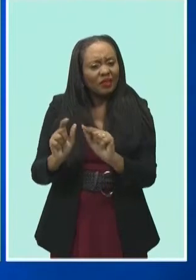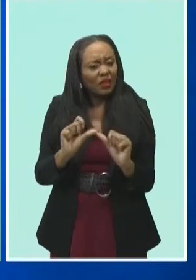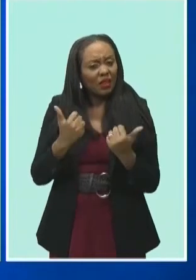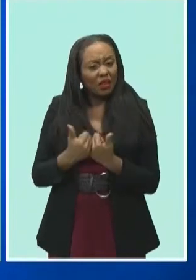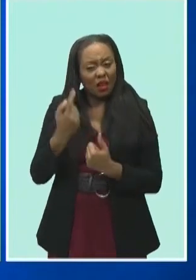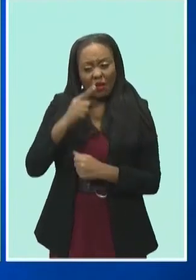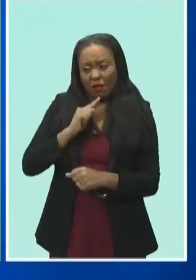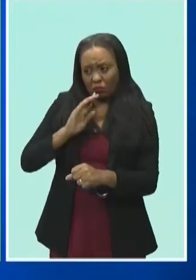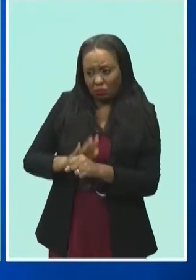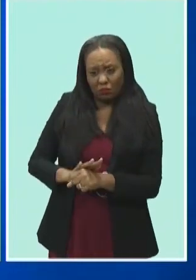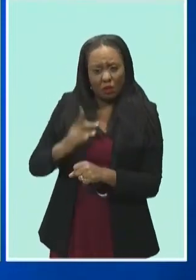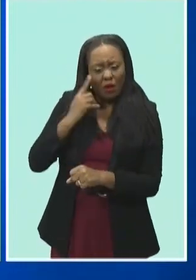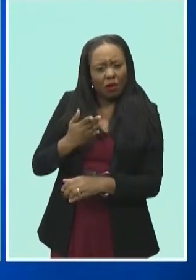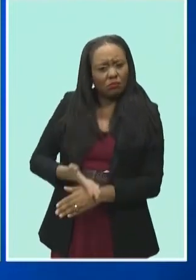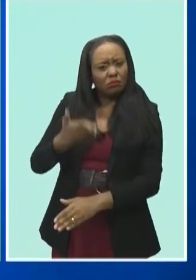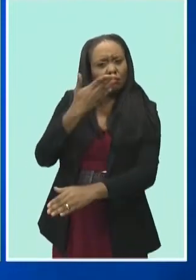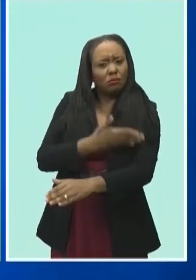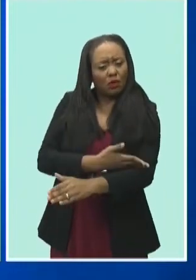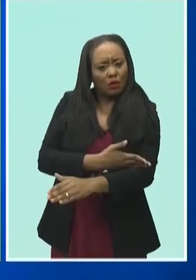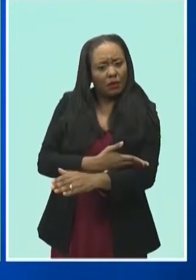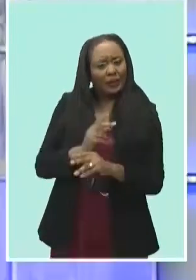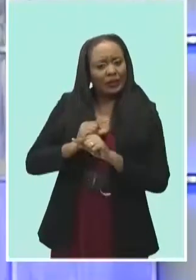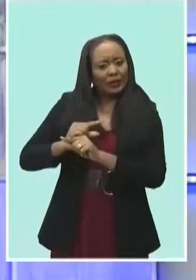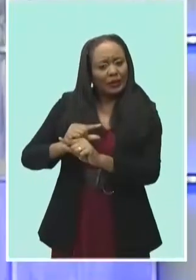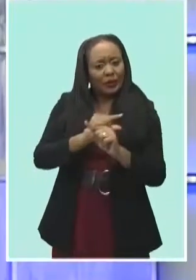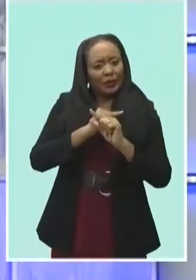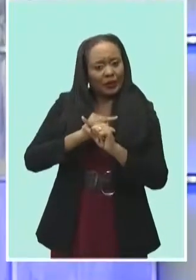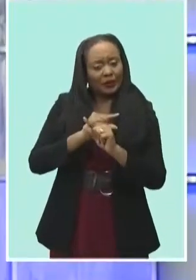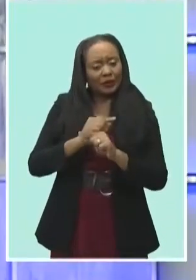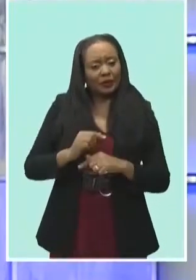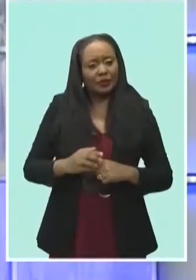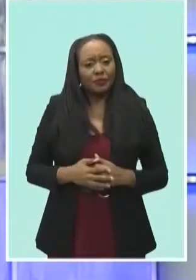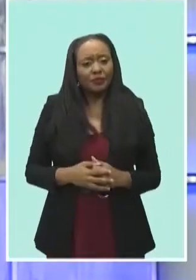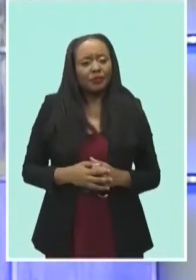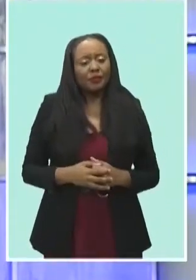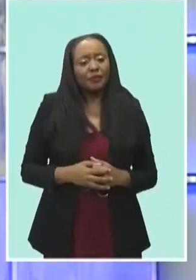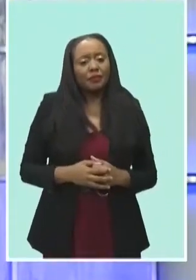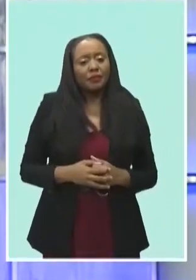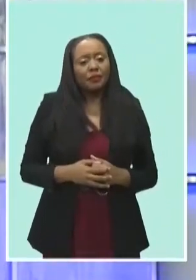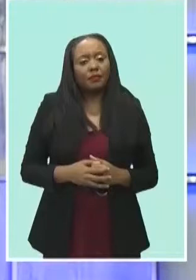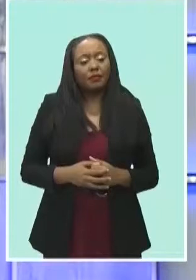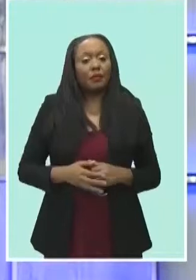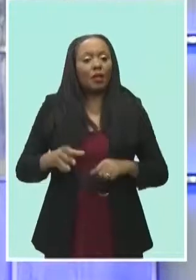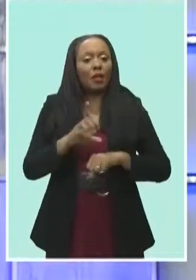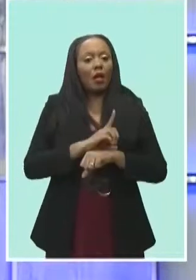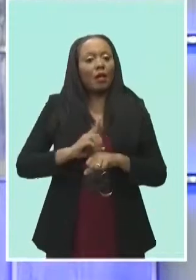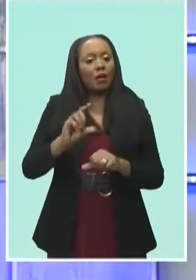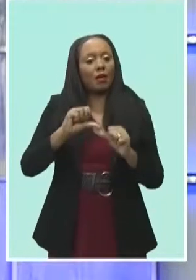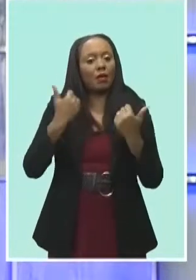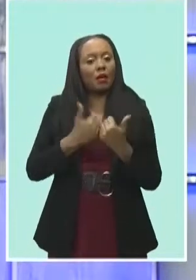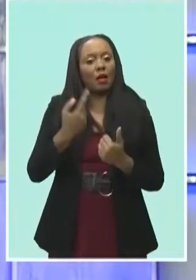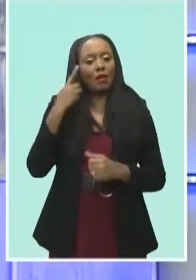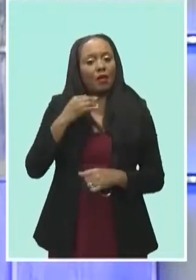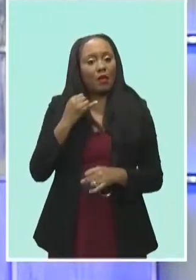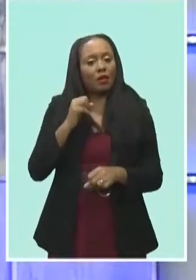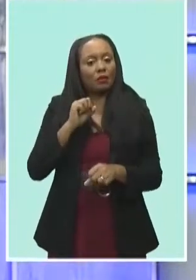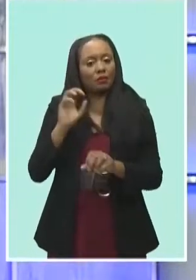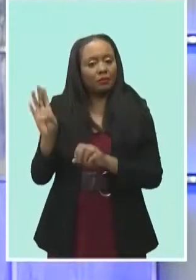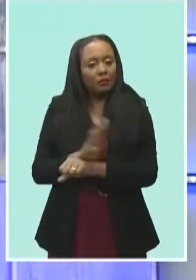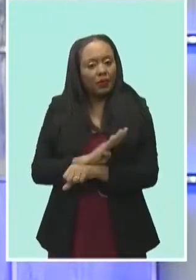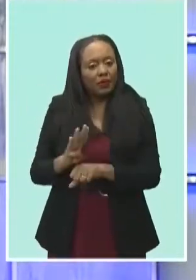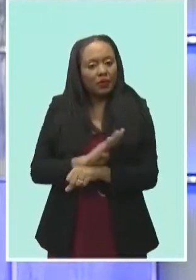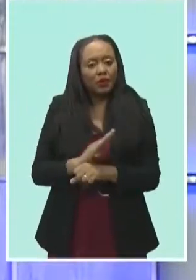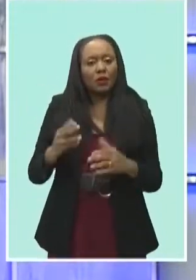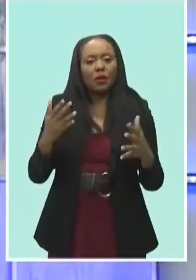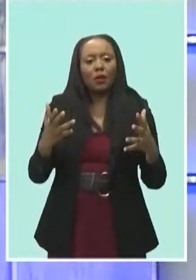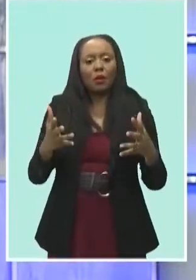continued commitment at improving border security. Well, the Dominica Association of Industry and Commerce is taking some steps to